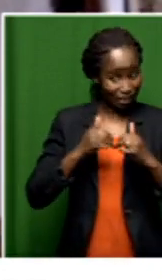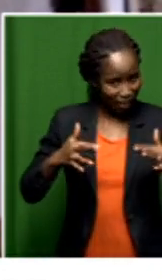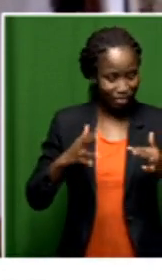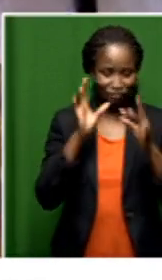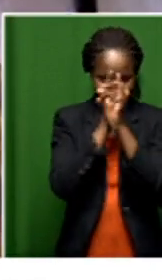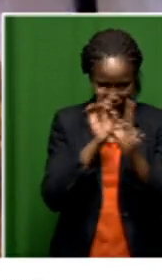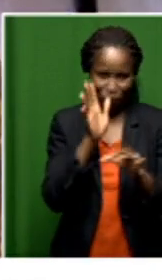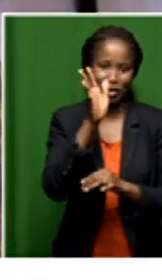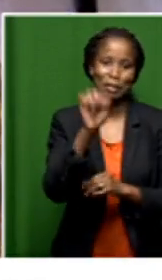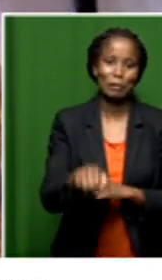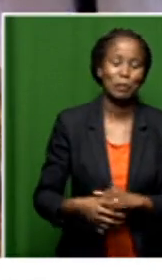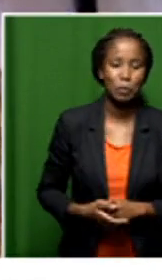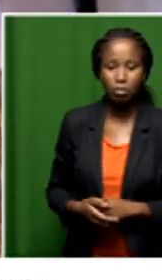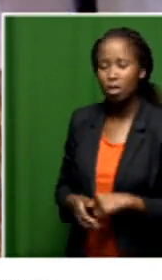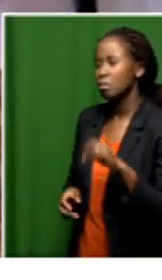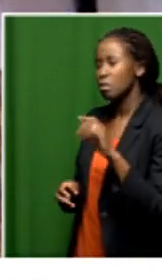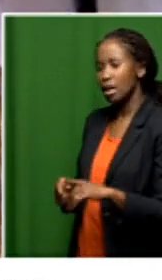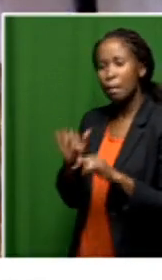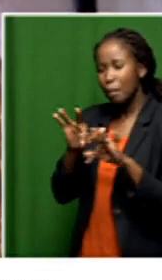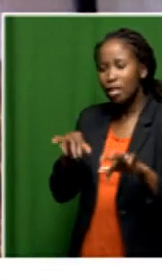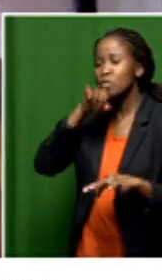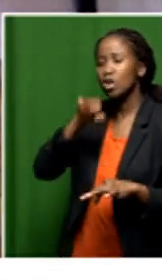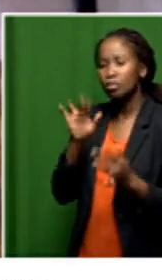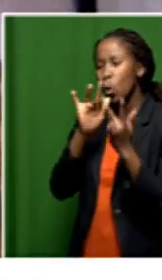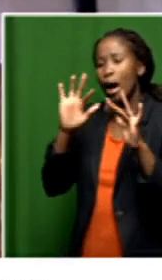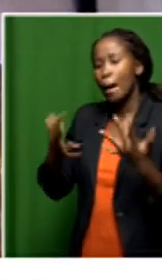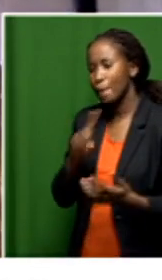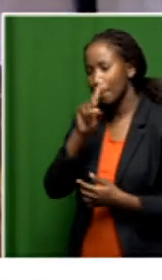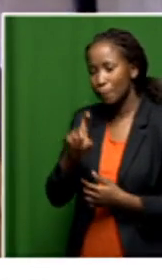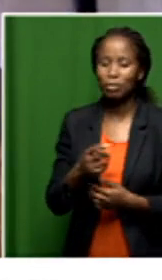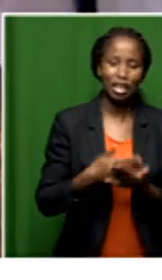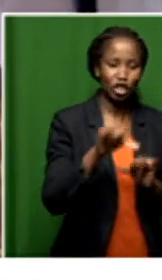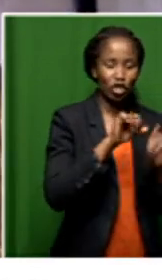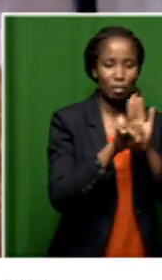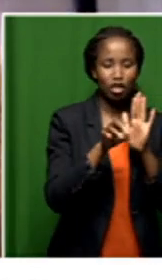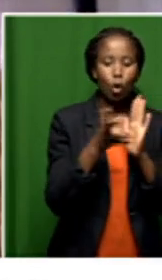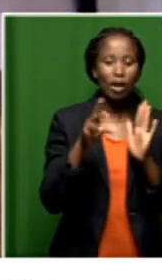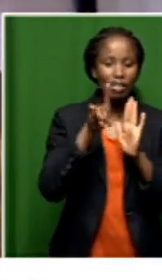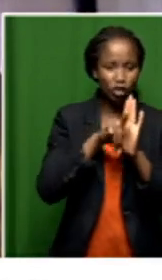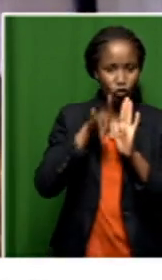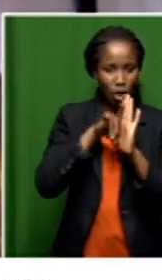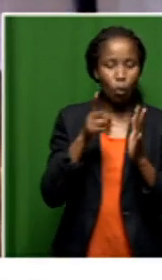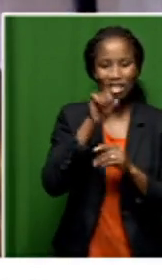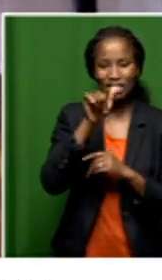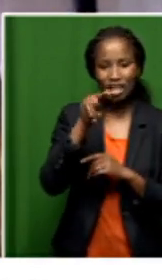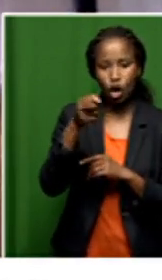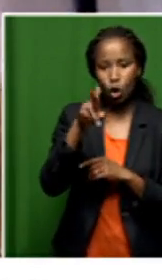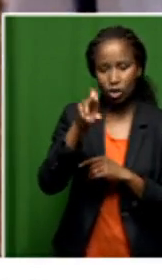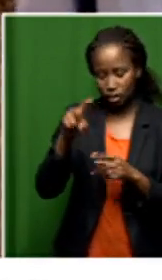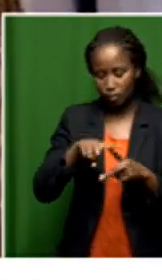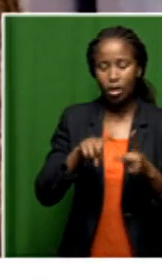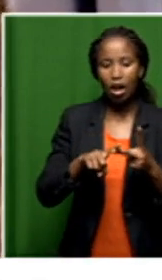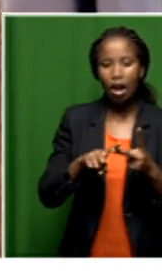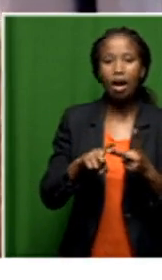about it. All right, Zinah, how do your fans connect with you? They can follow me on social media. I'm on Instagram at @ZinahRose_. I'm on